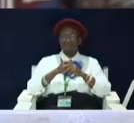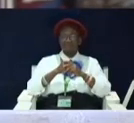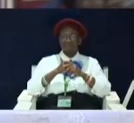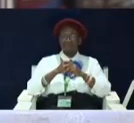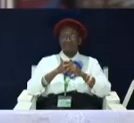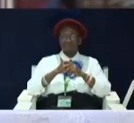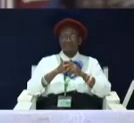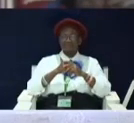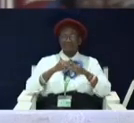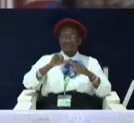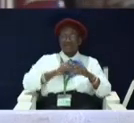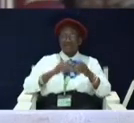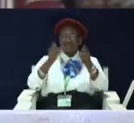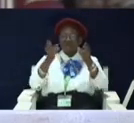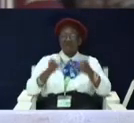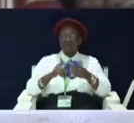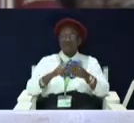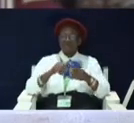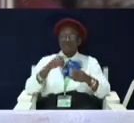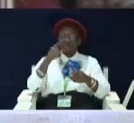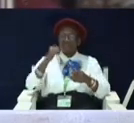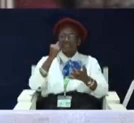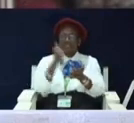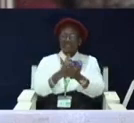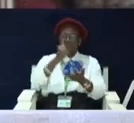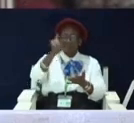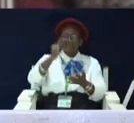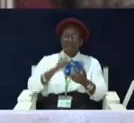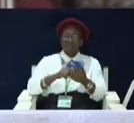I want to say amen to this one before I tell you.